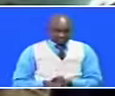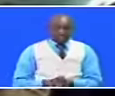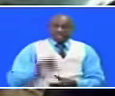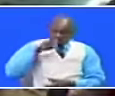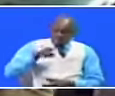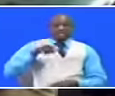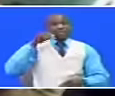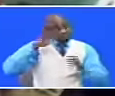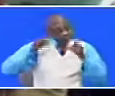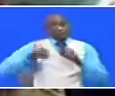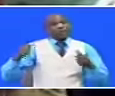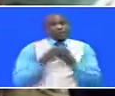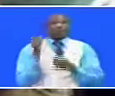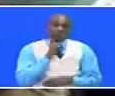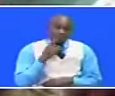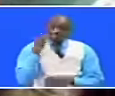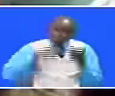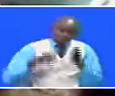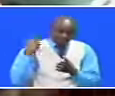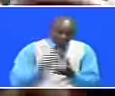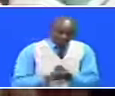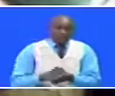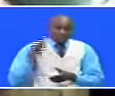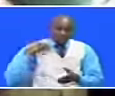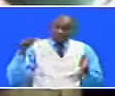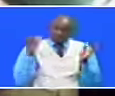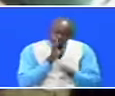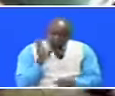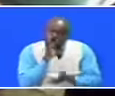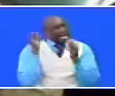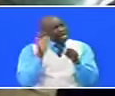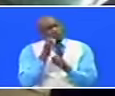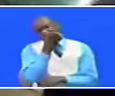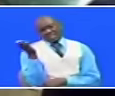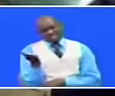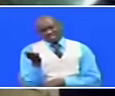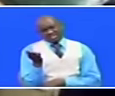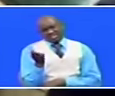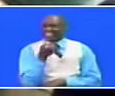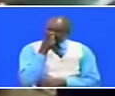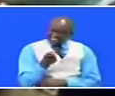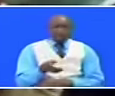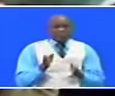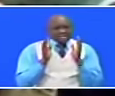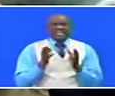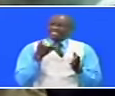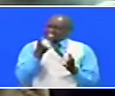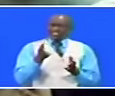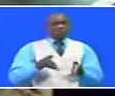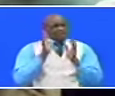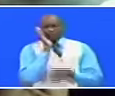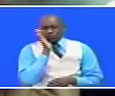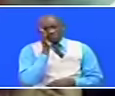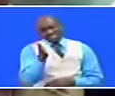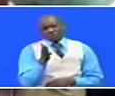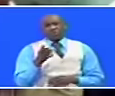tomorrow. And what I've already said, we have been having a lot of rumors. And these ways the things are being done, it